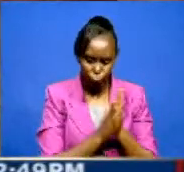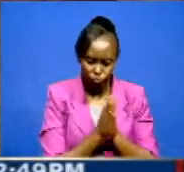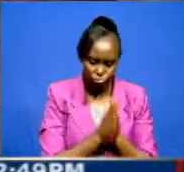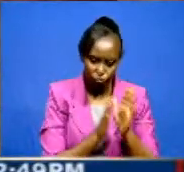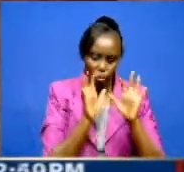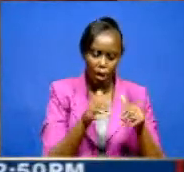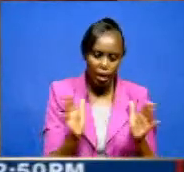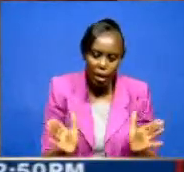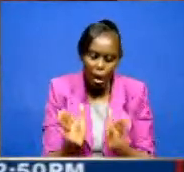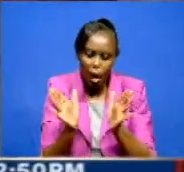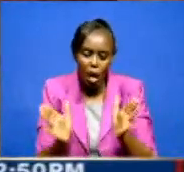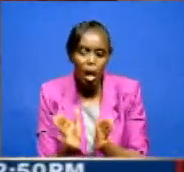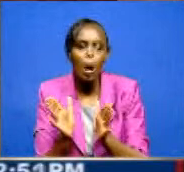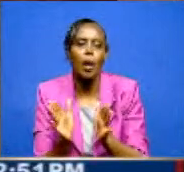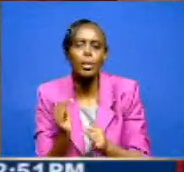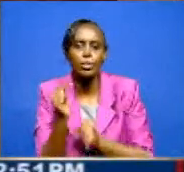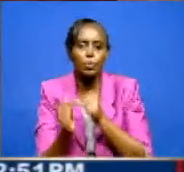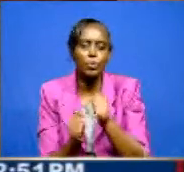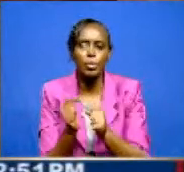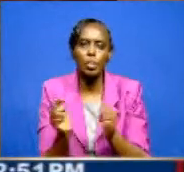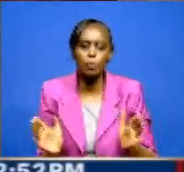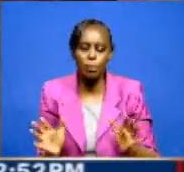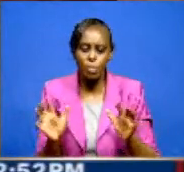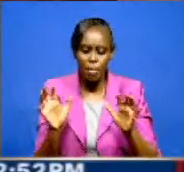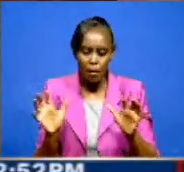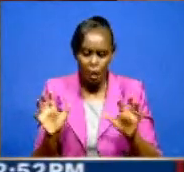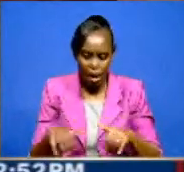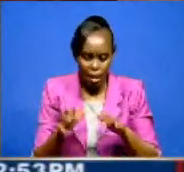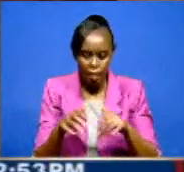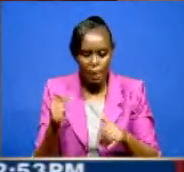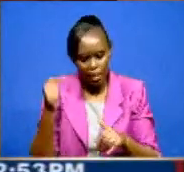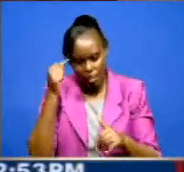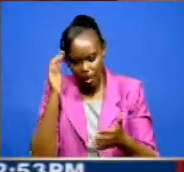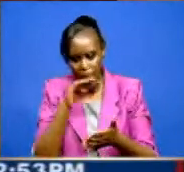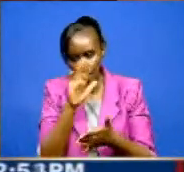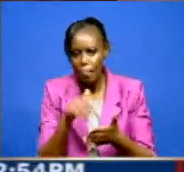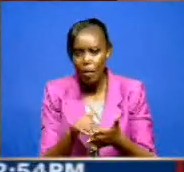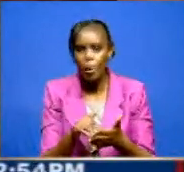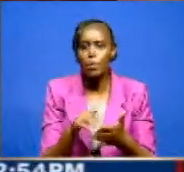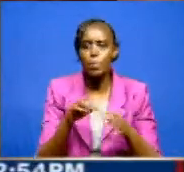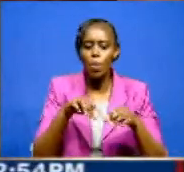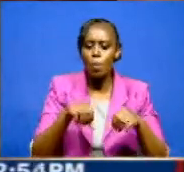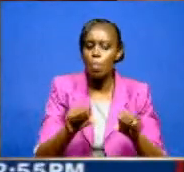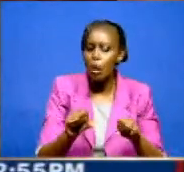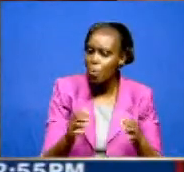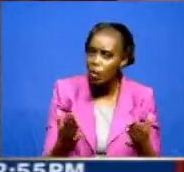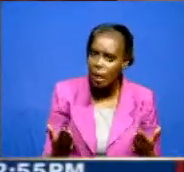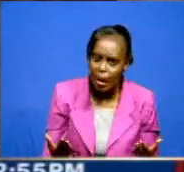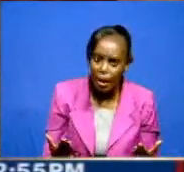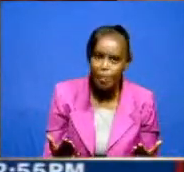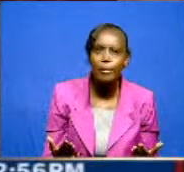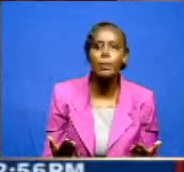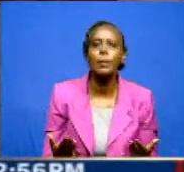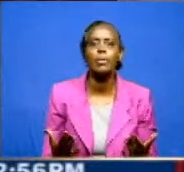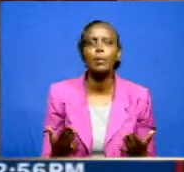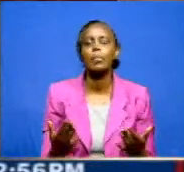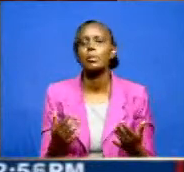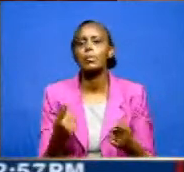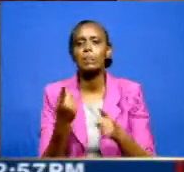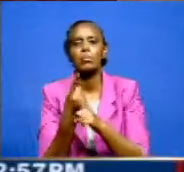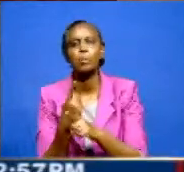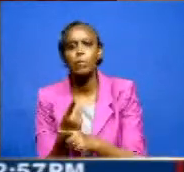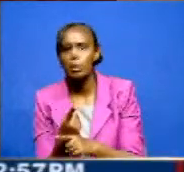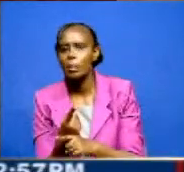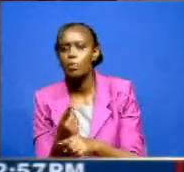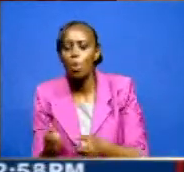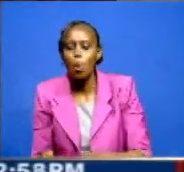Let's encourage them to get more into it. And not just think of you know, a boda or what Millicent Omanga wants to give them